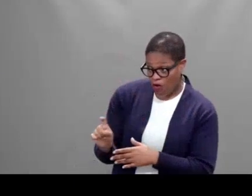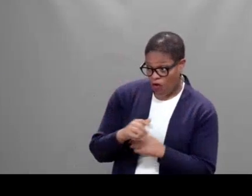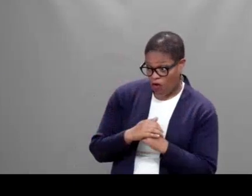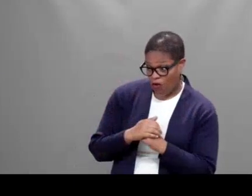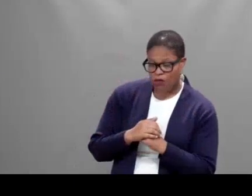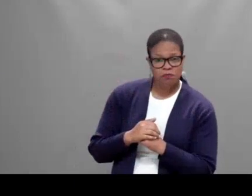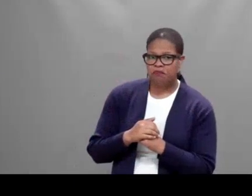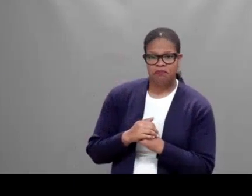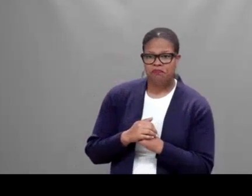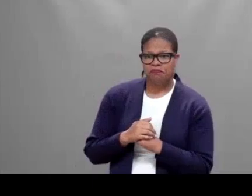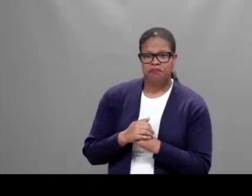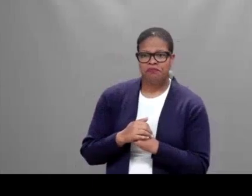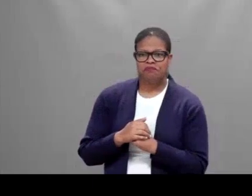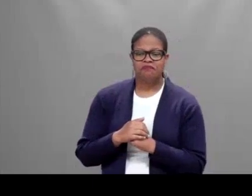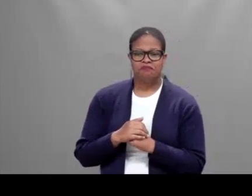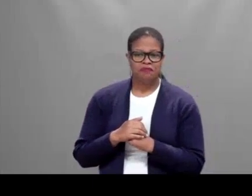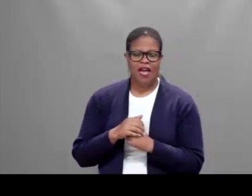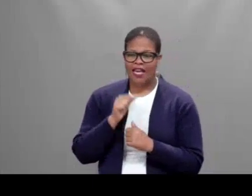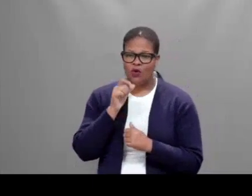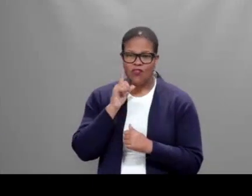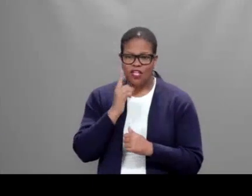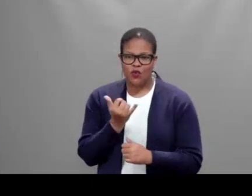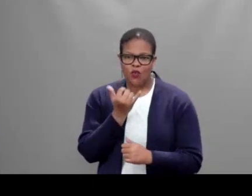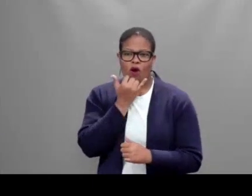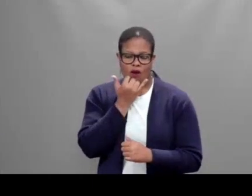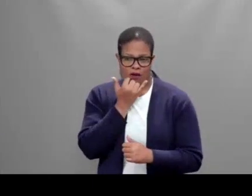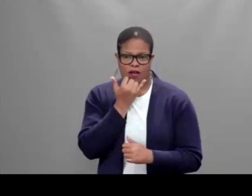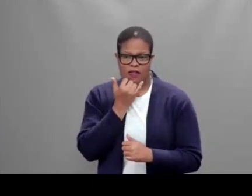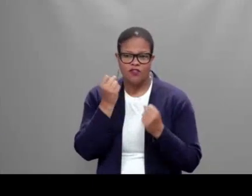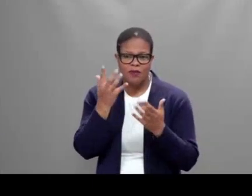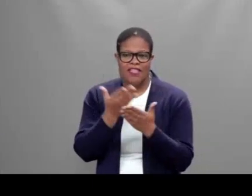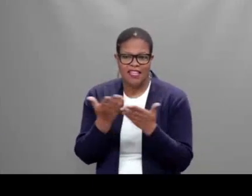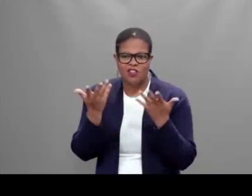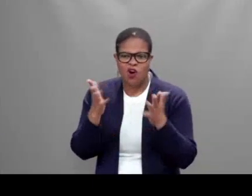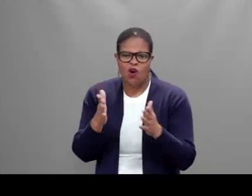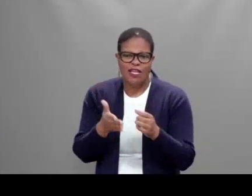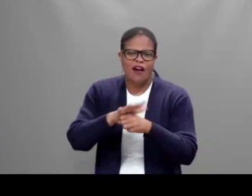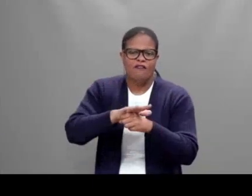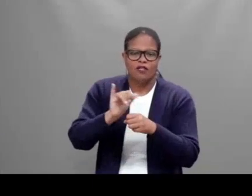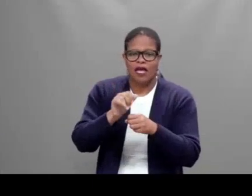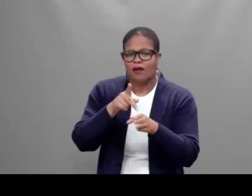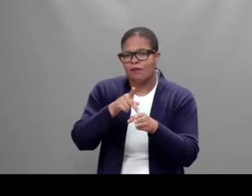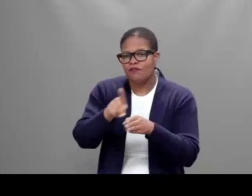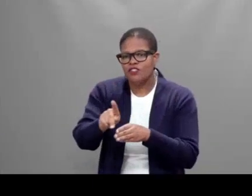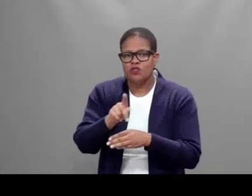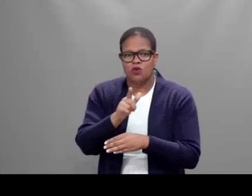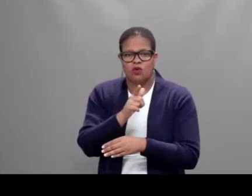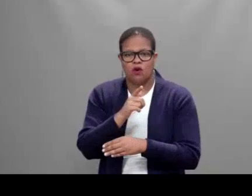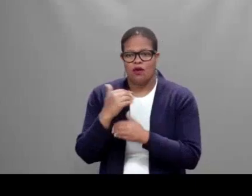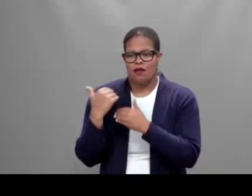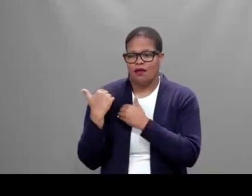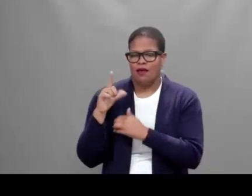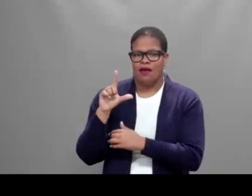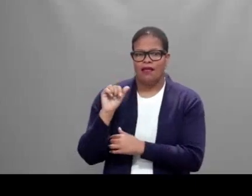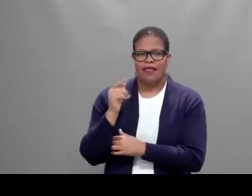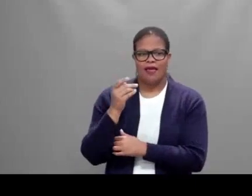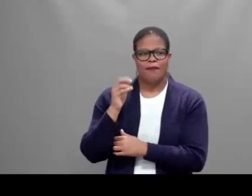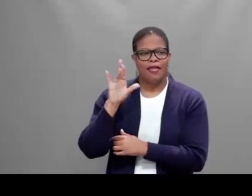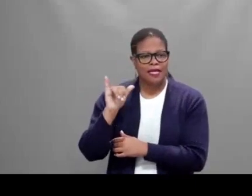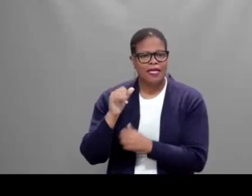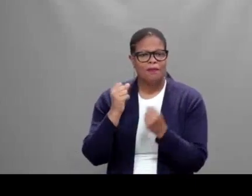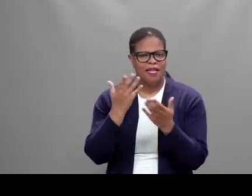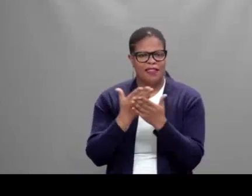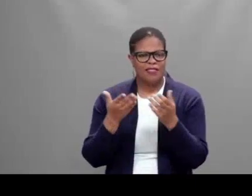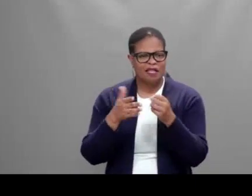I don't think you're incorrect. There are a lot of things that are covered, like the professional liability. There's a lot of things that are covered in this